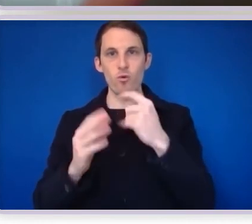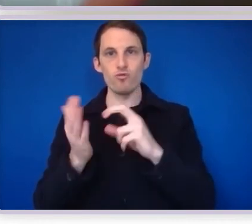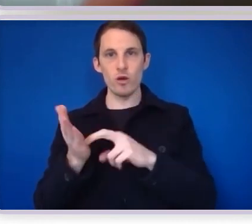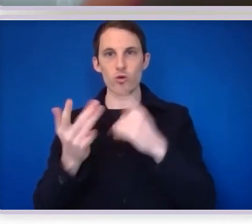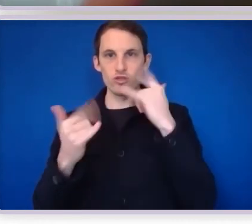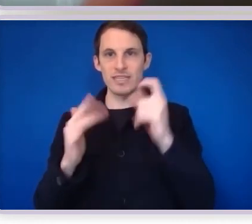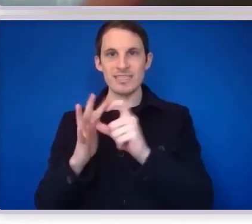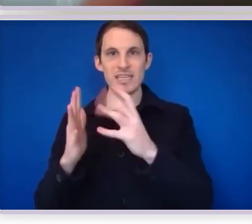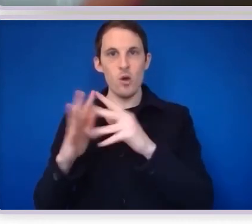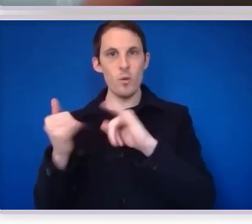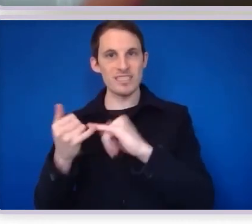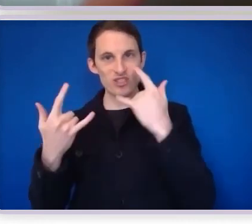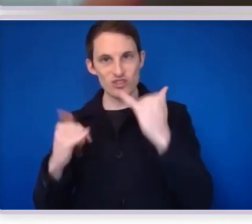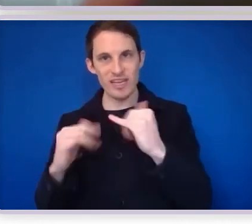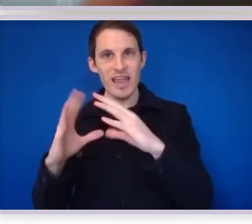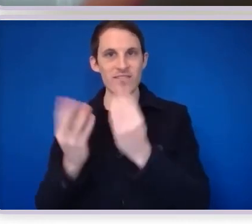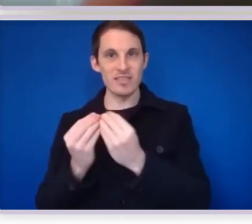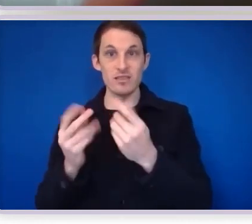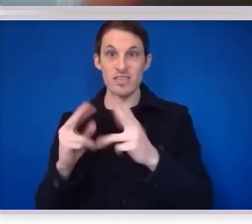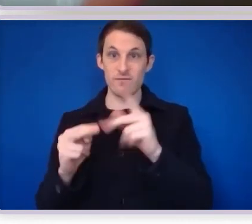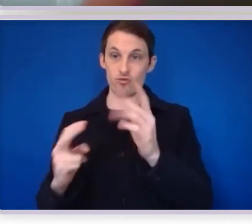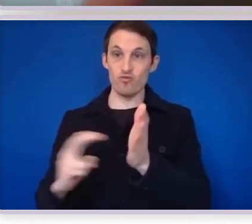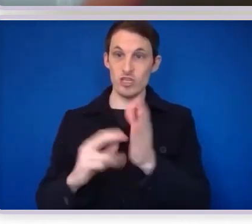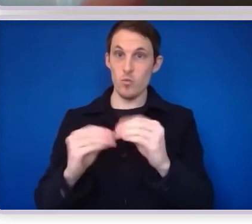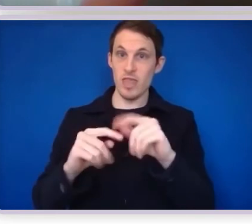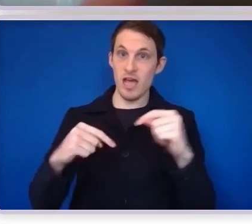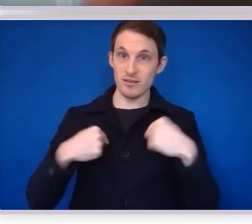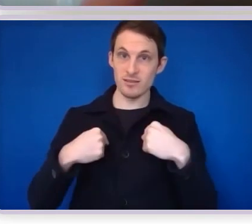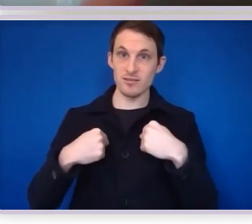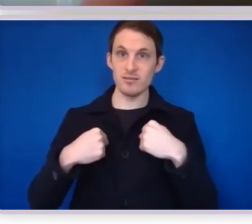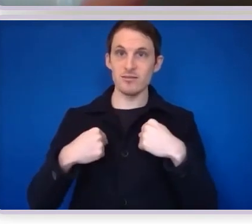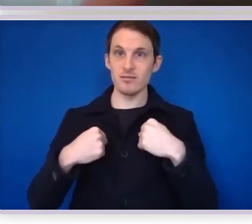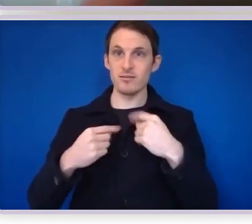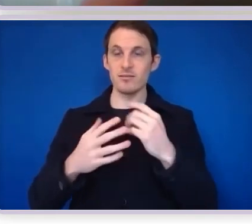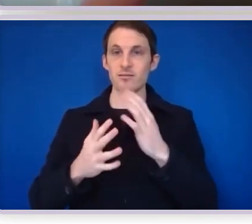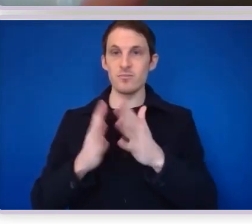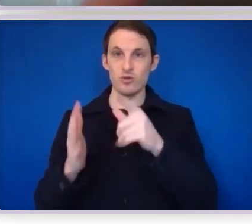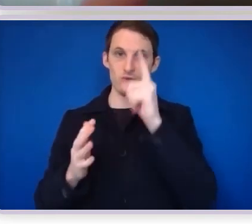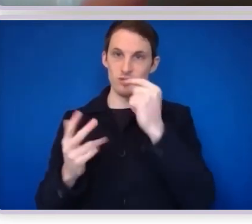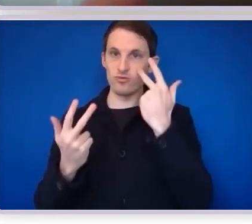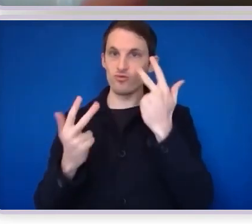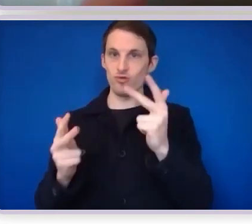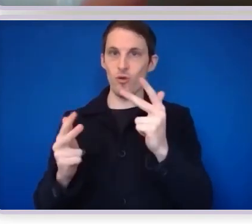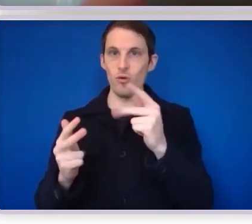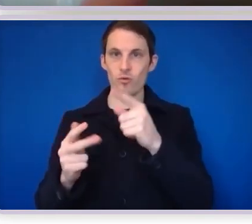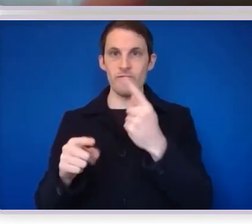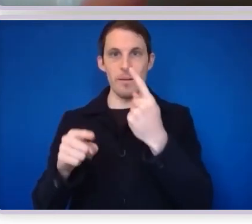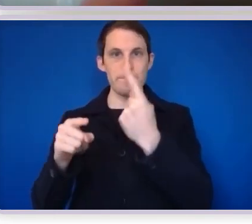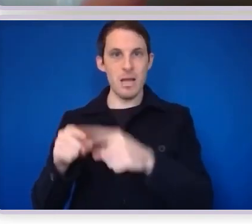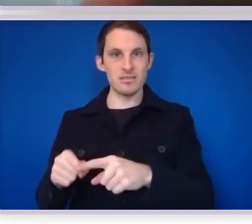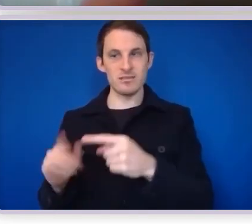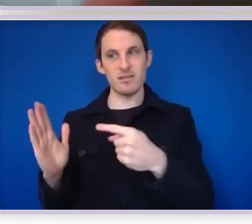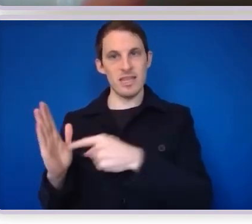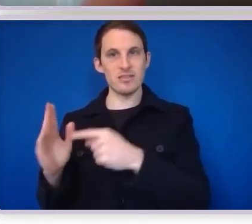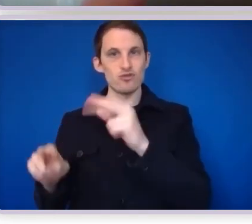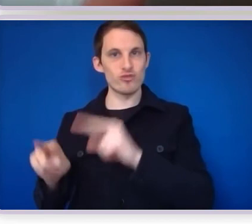everything. So if you're registered with us, you can show that you've passed all that worker screening.